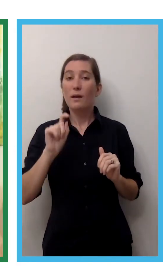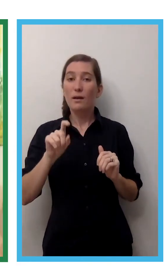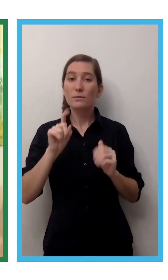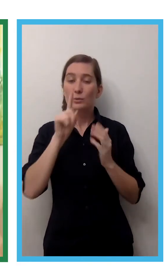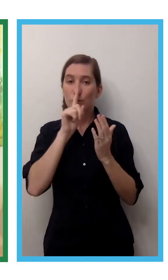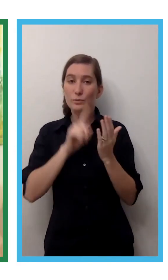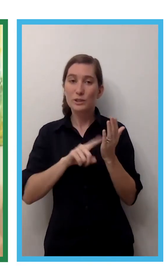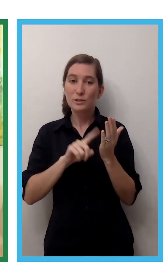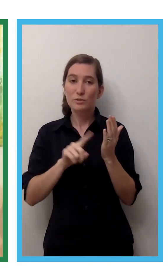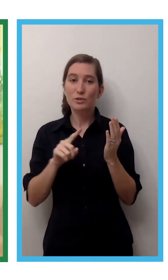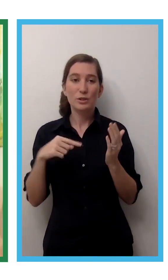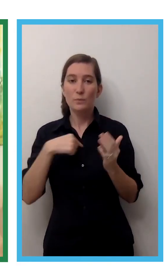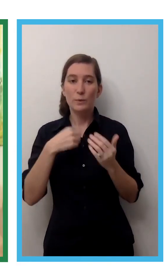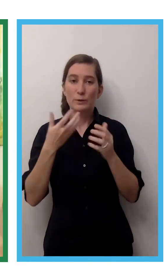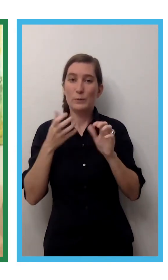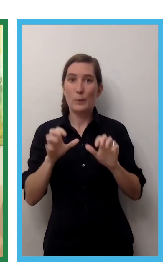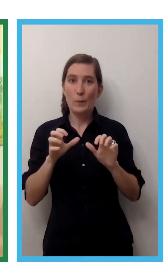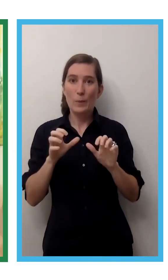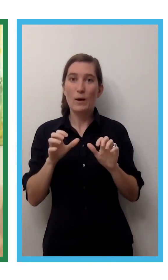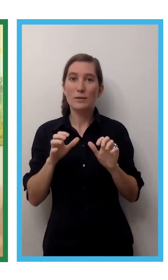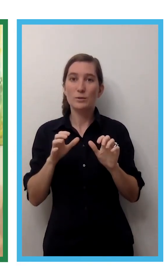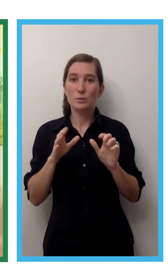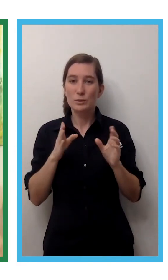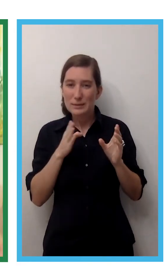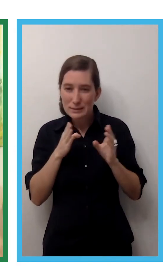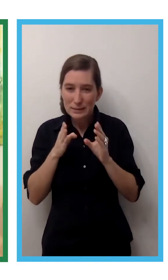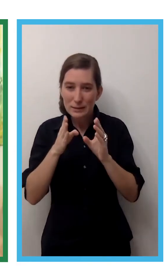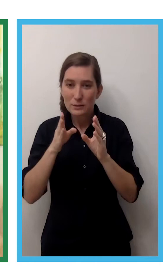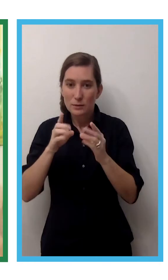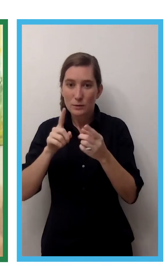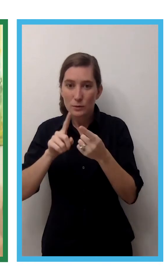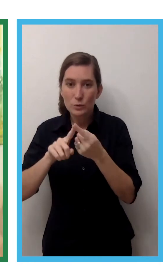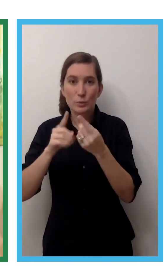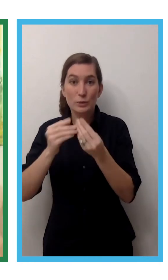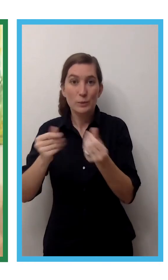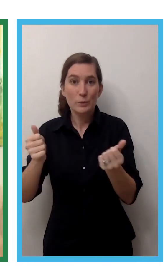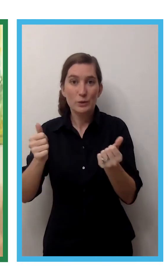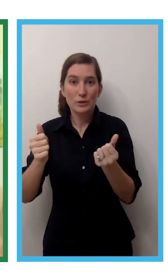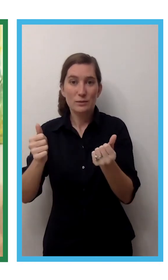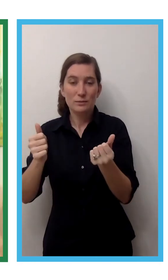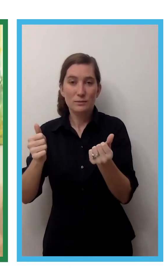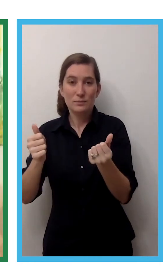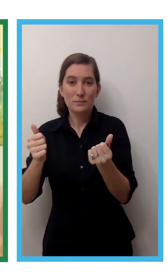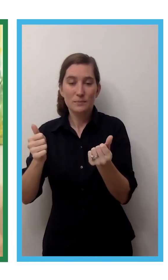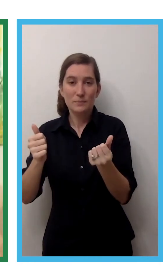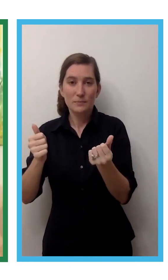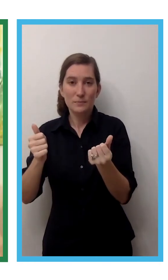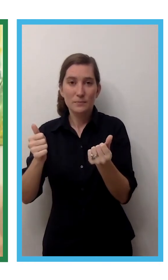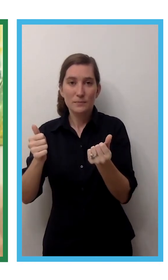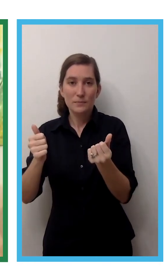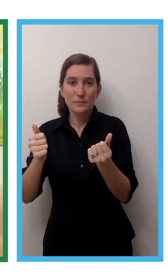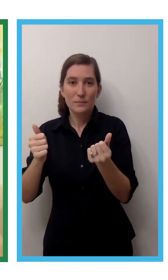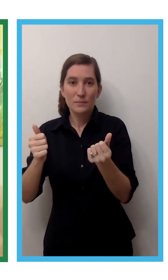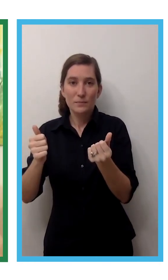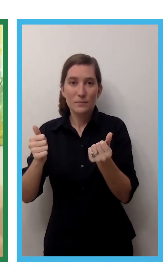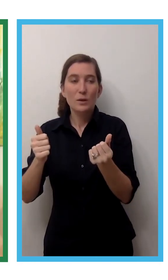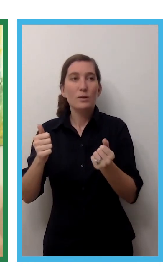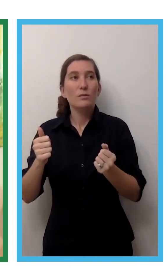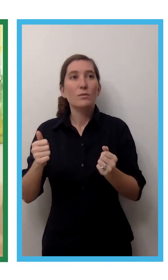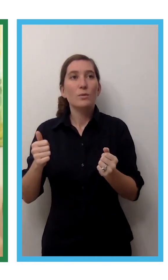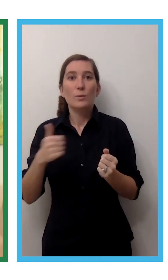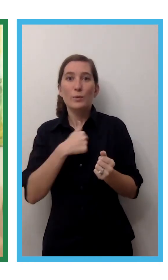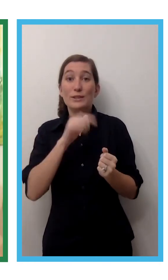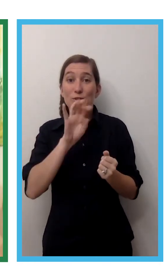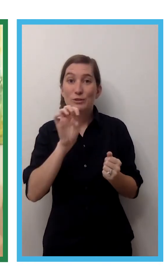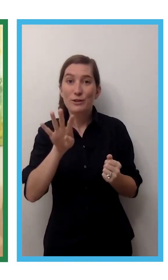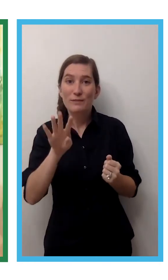solution, right? You know, we all hear about the questions that you can answer when you're doing surveys, right? You don't want something, you